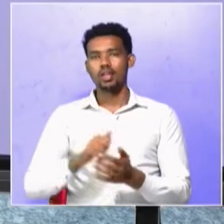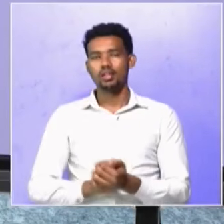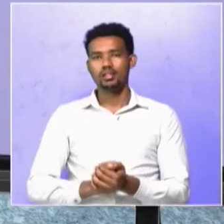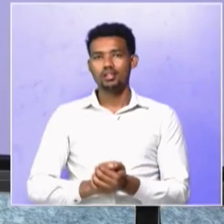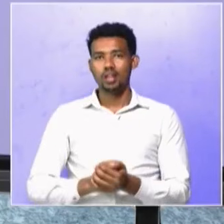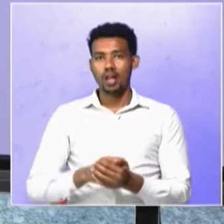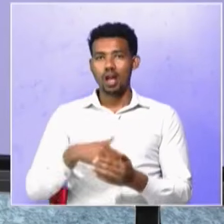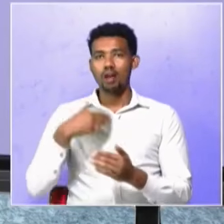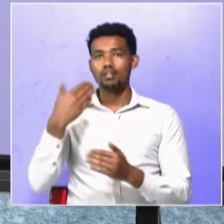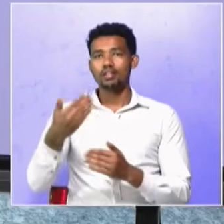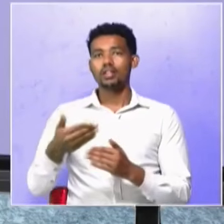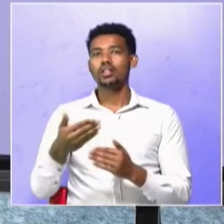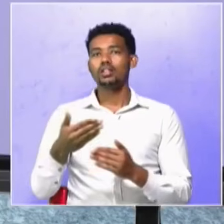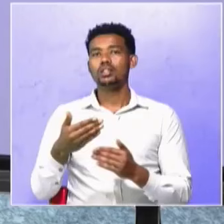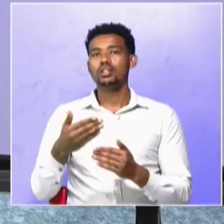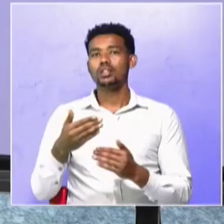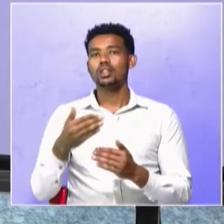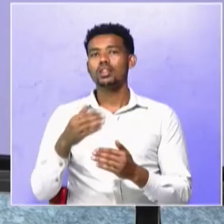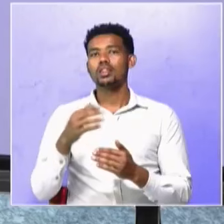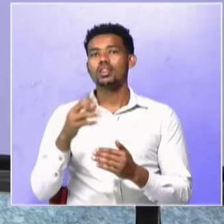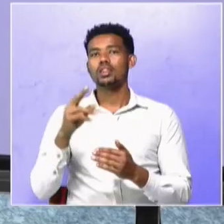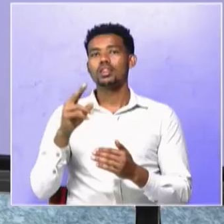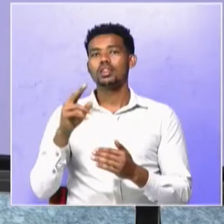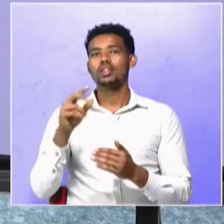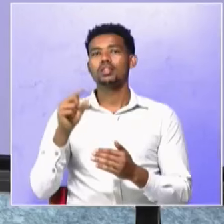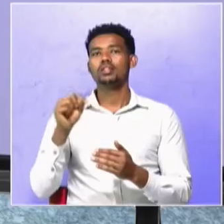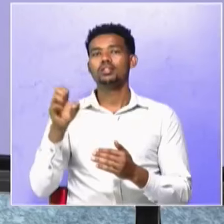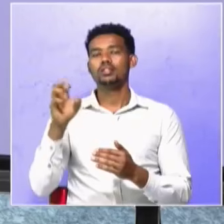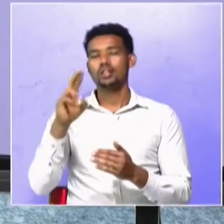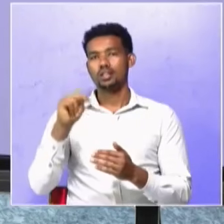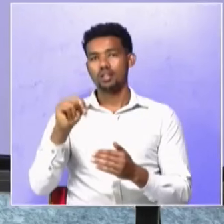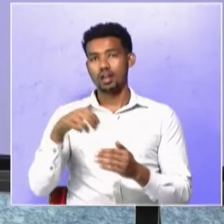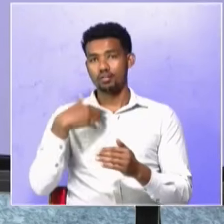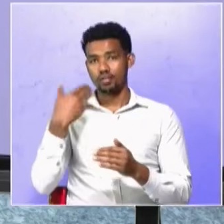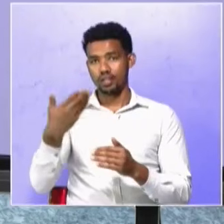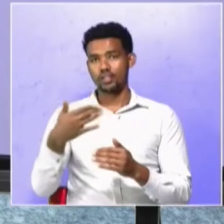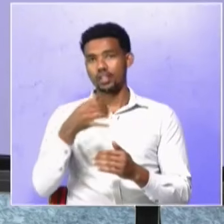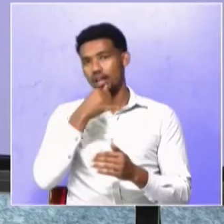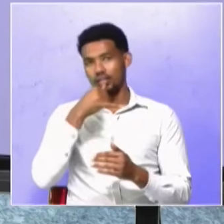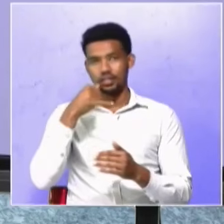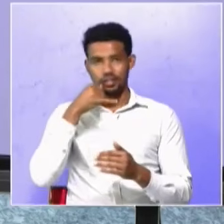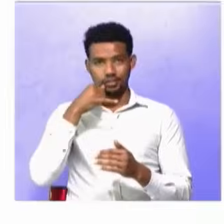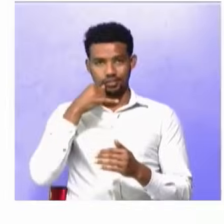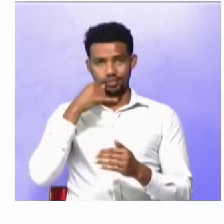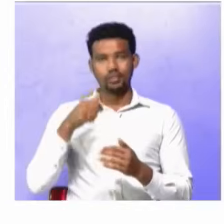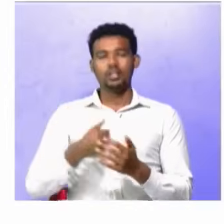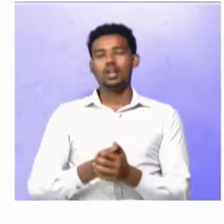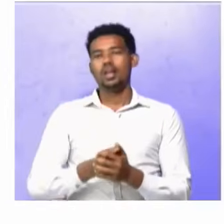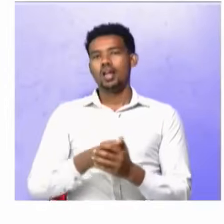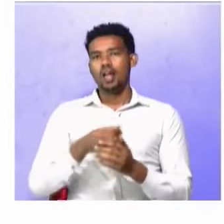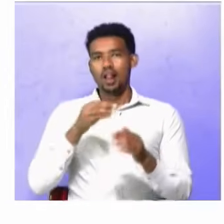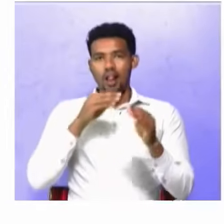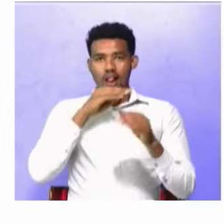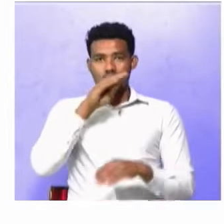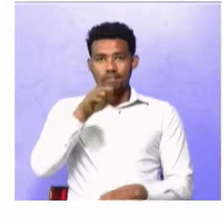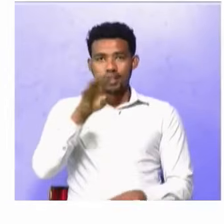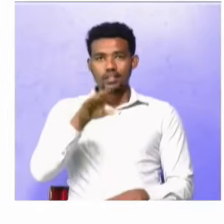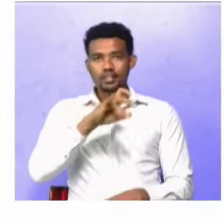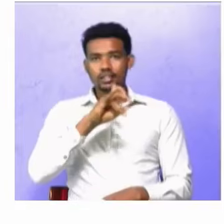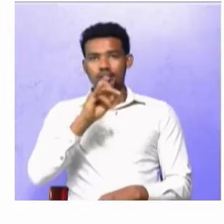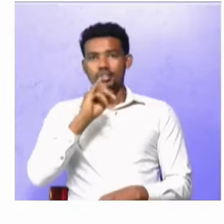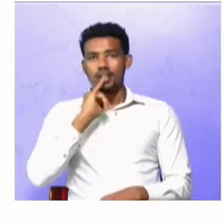comparative adjective, we are using what? The. After the adjective. So, elephant is the